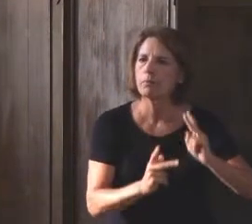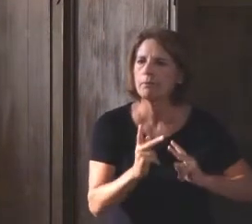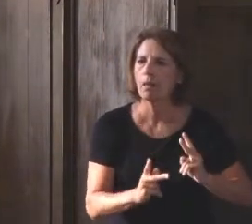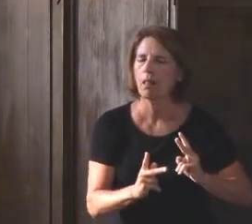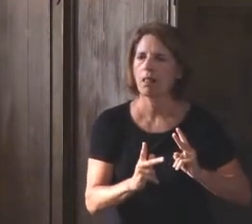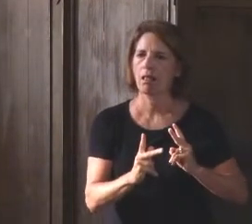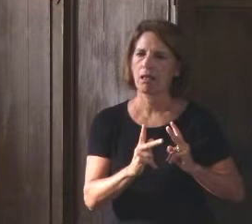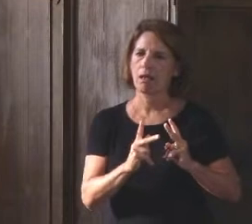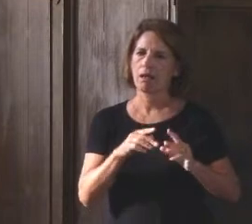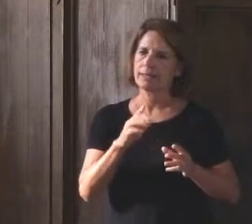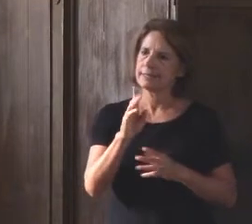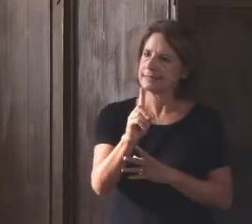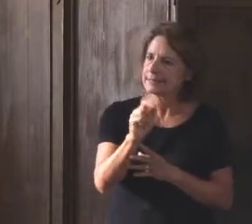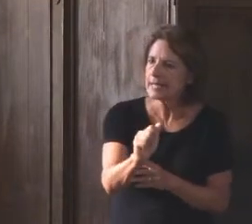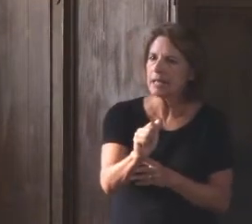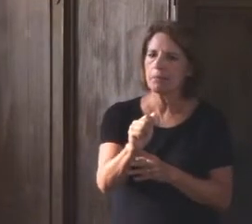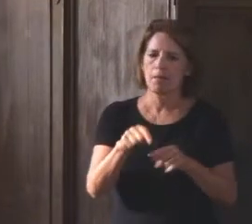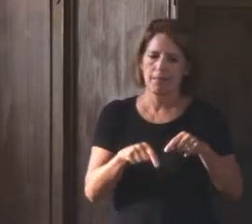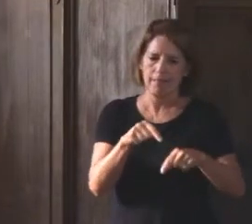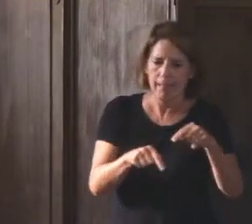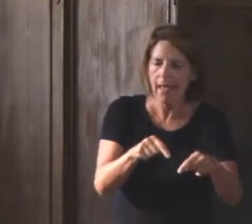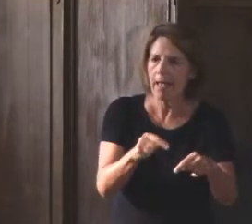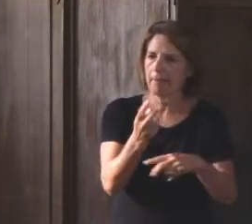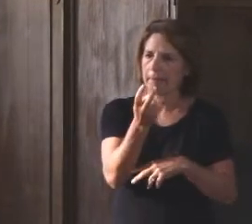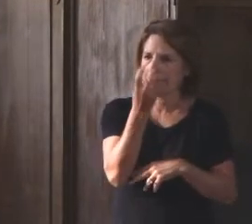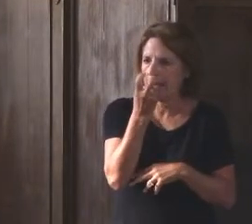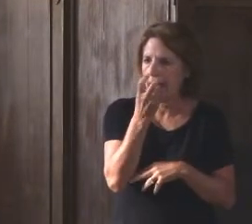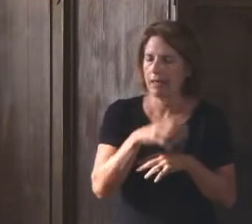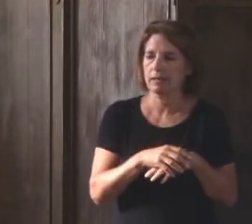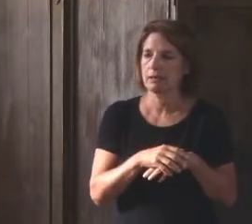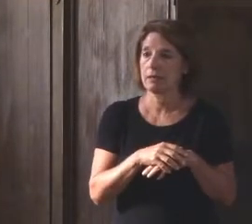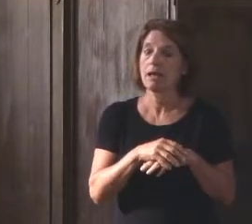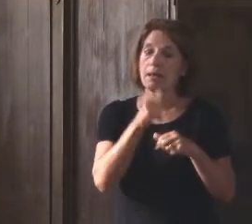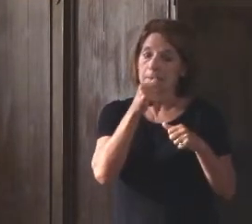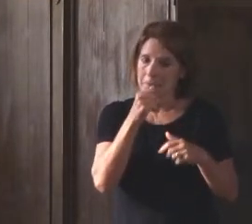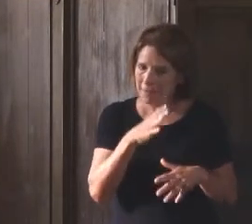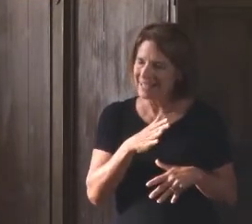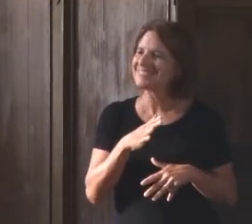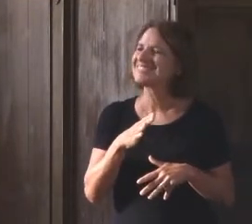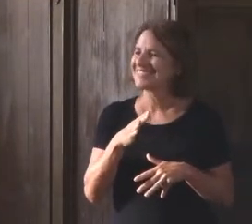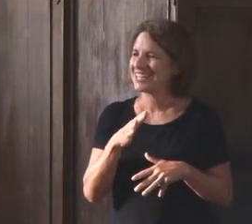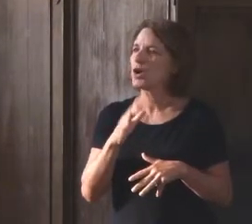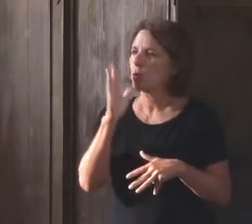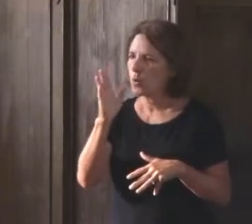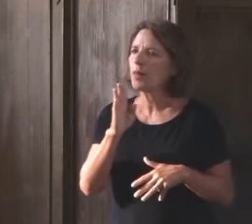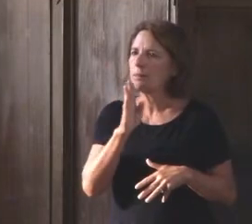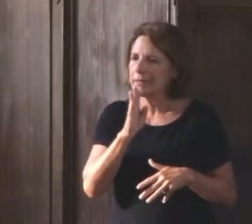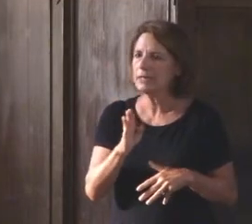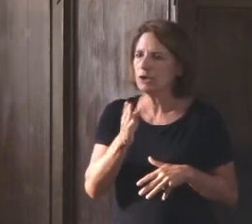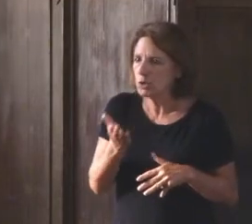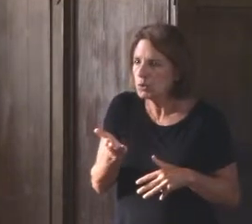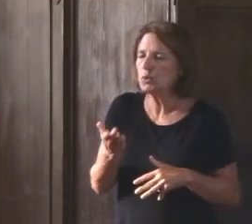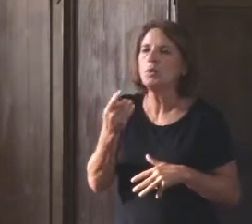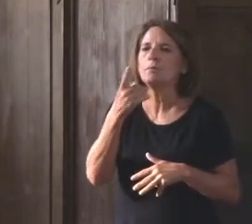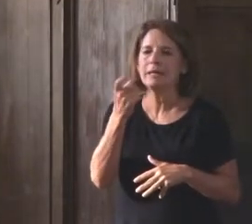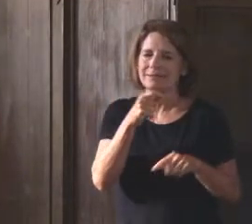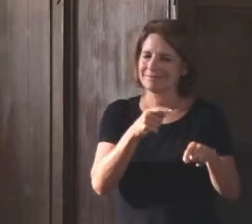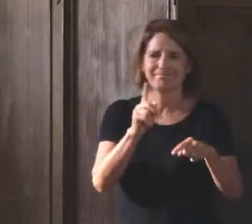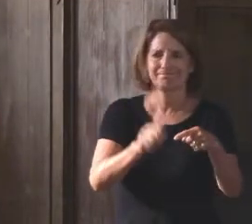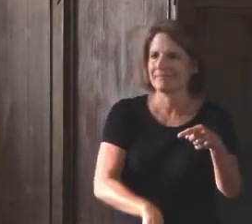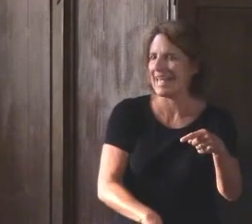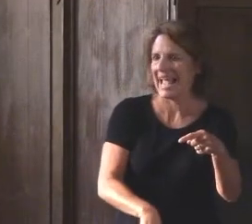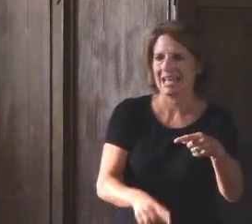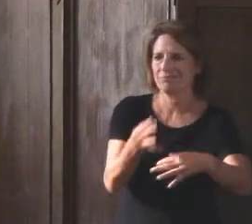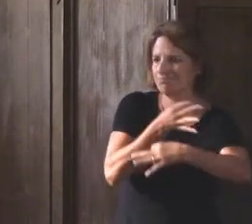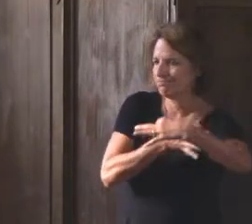crippled, the lame, and the blind. Blessed indeed will you be, because of their inability to repay you, for